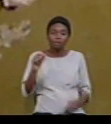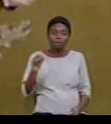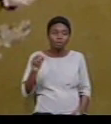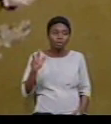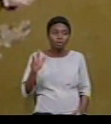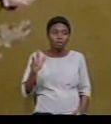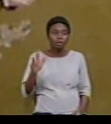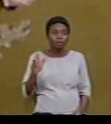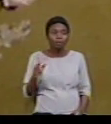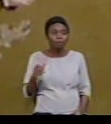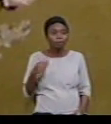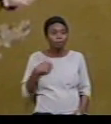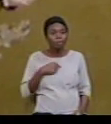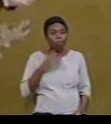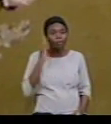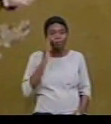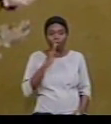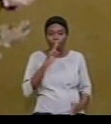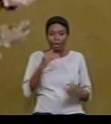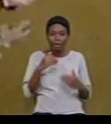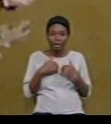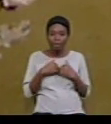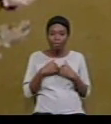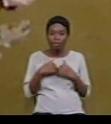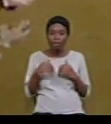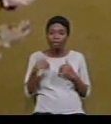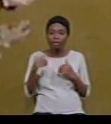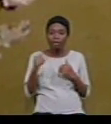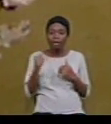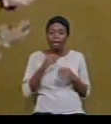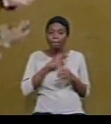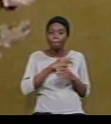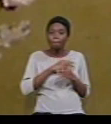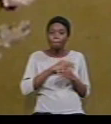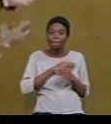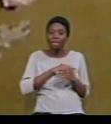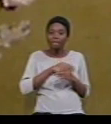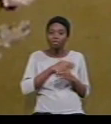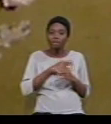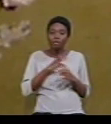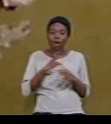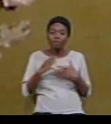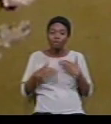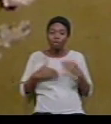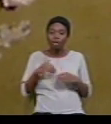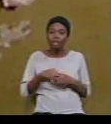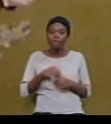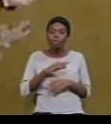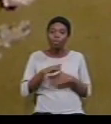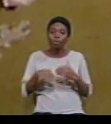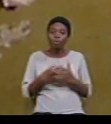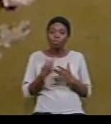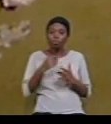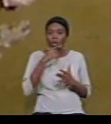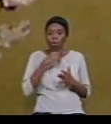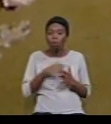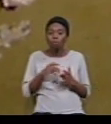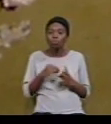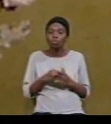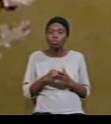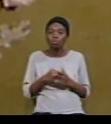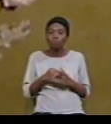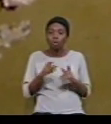2023, we shall be having the ministerial renewal in all our old district locations